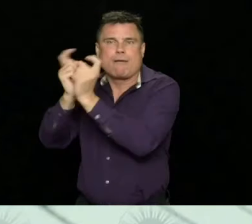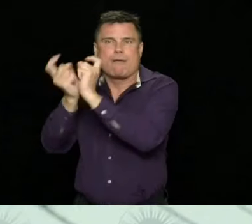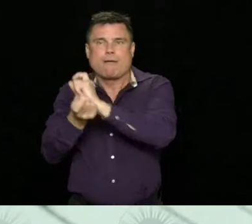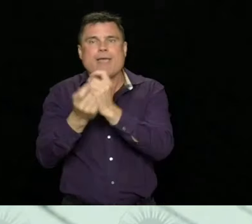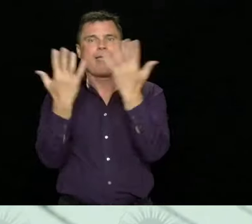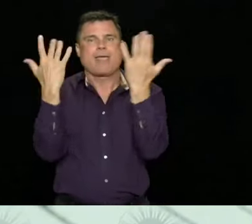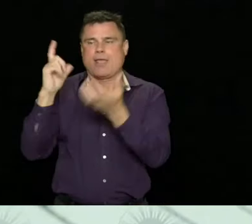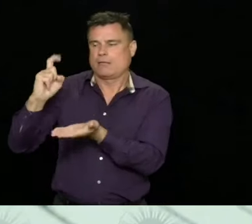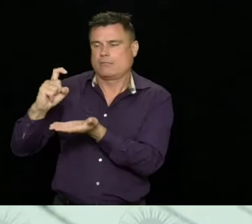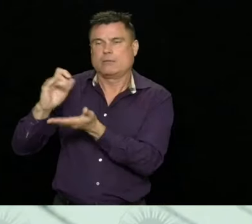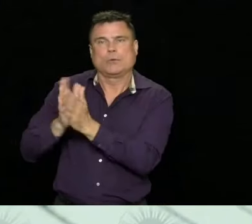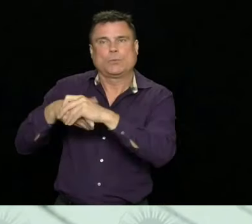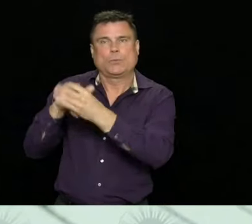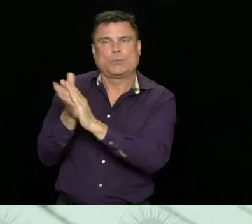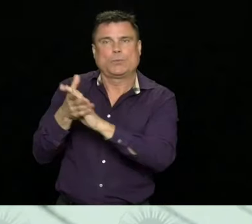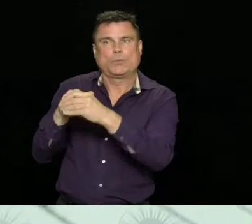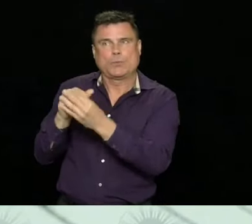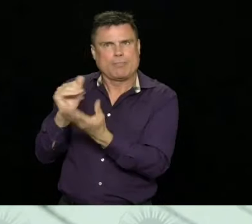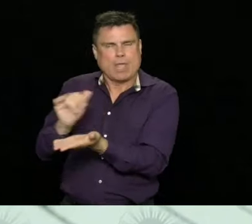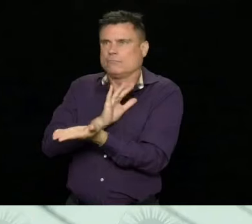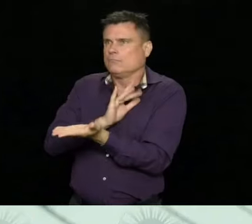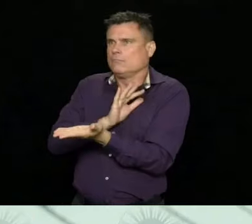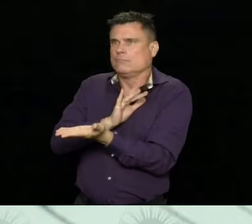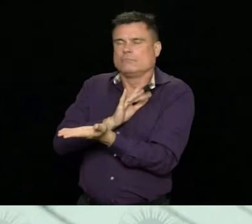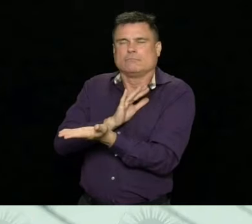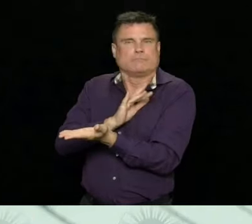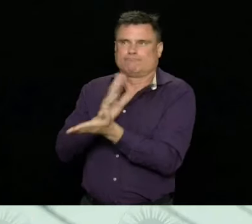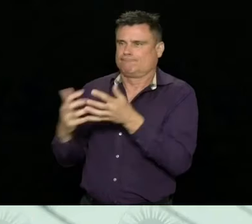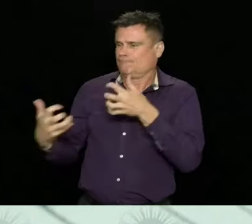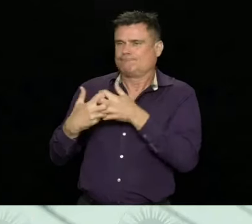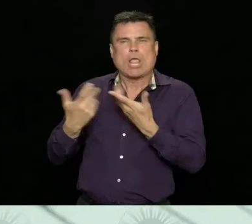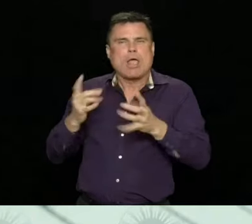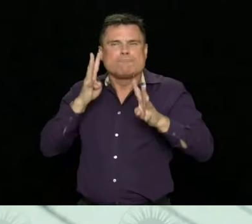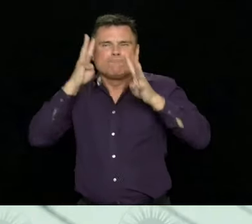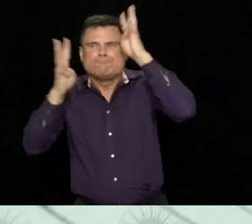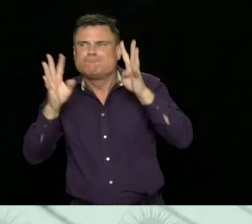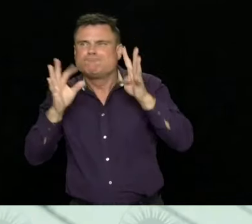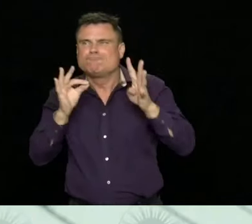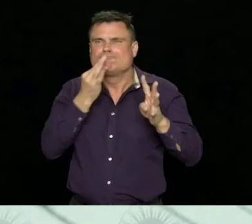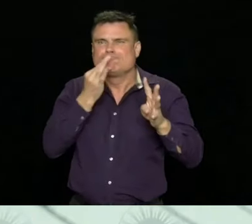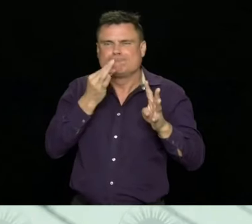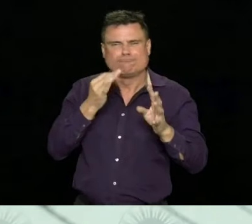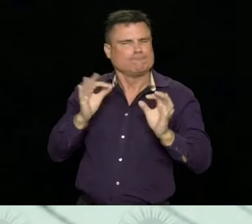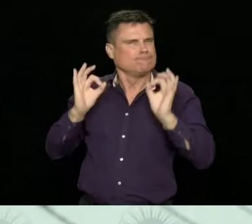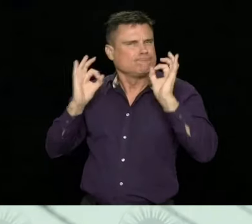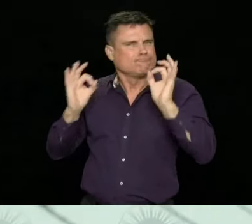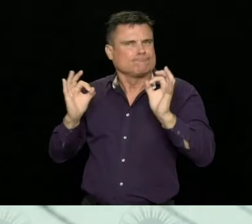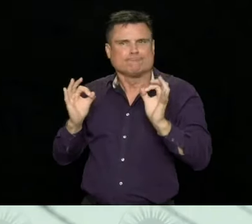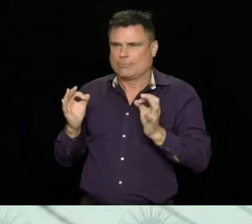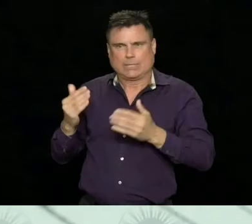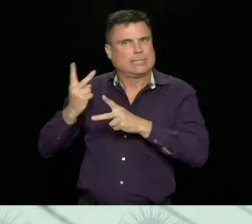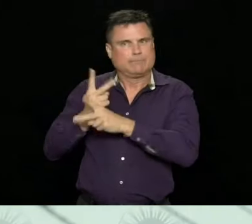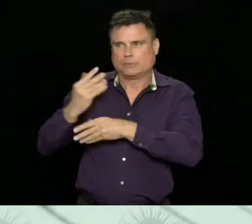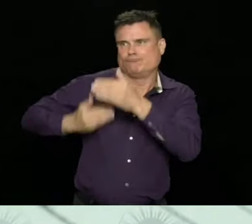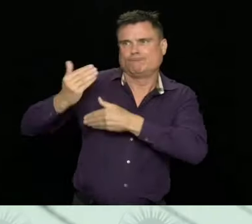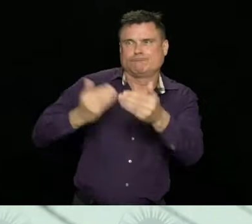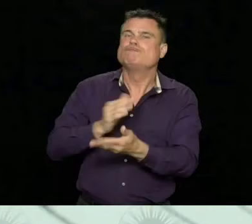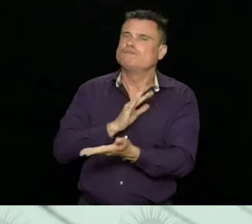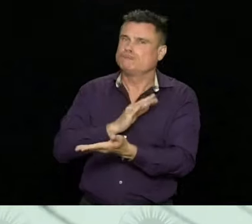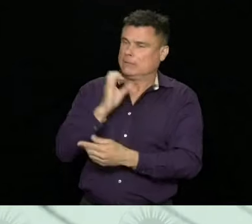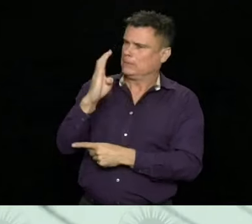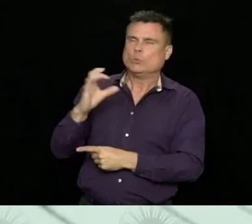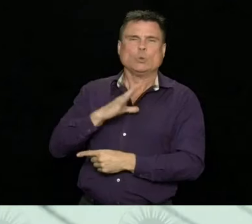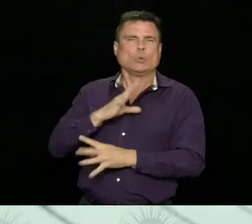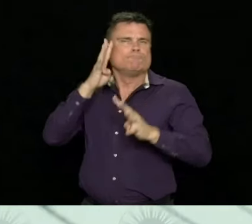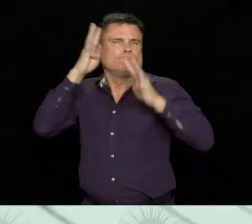best. BC will continue as a leader. Recovery is on its way. But recovery comes on